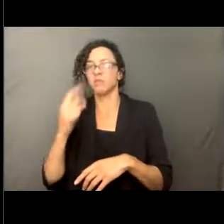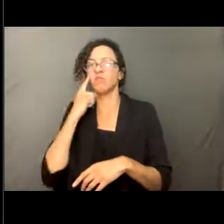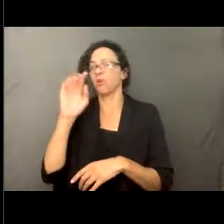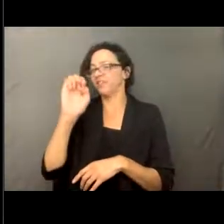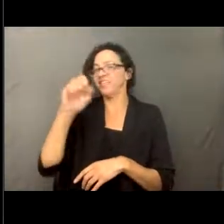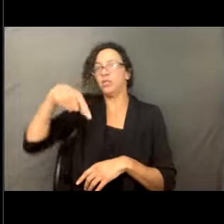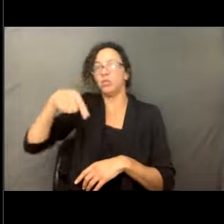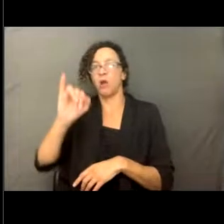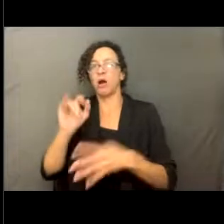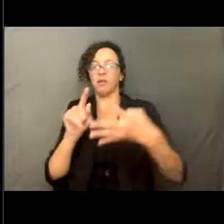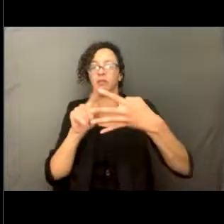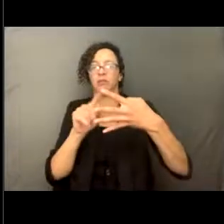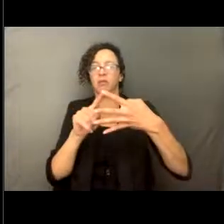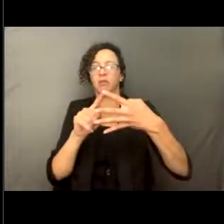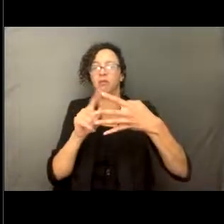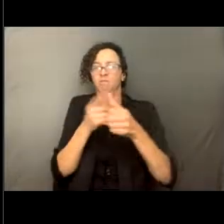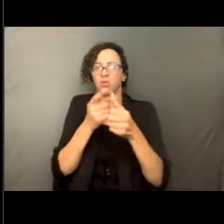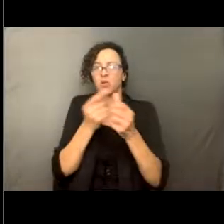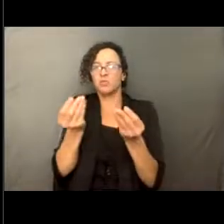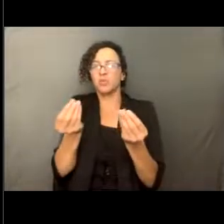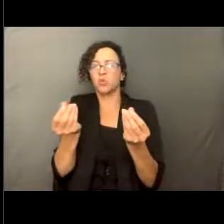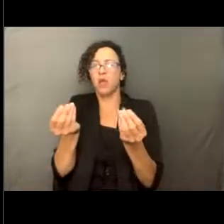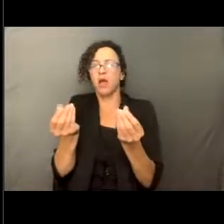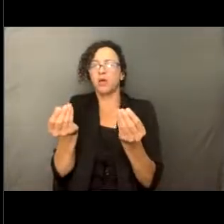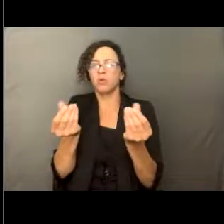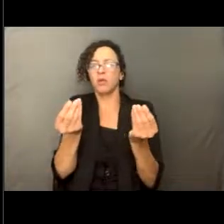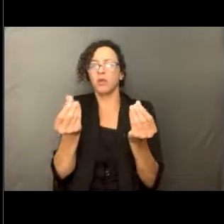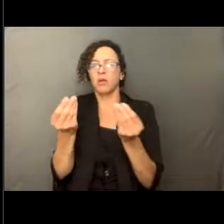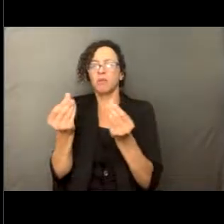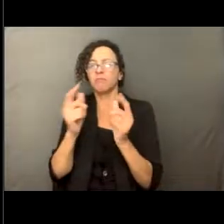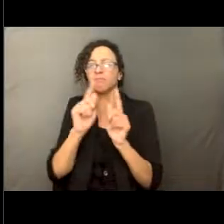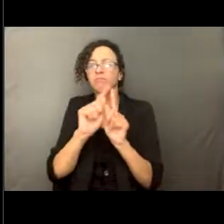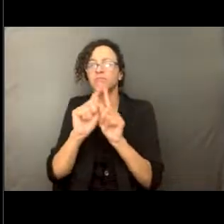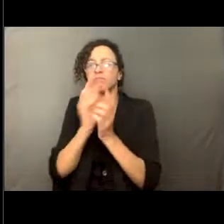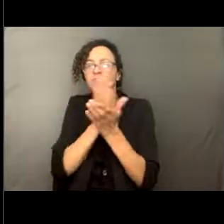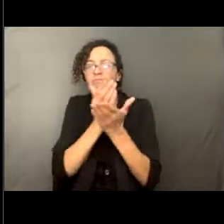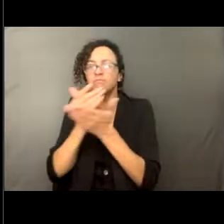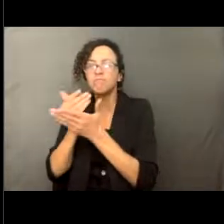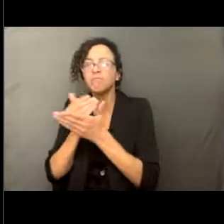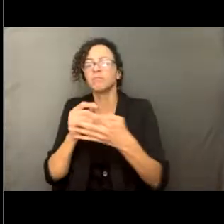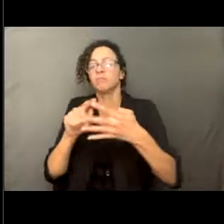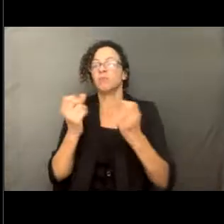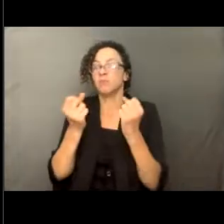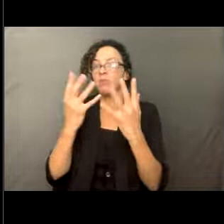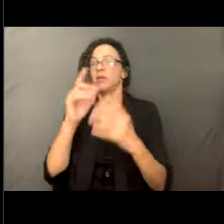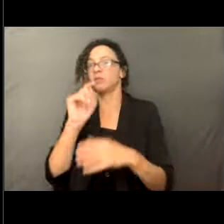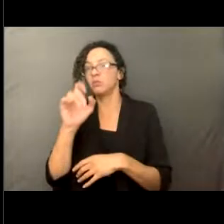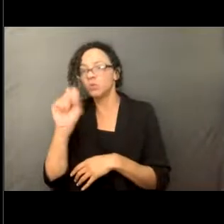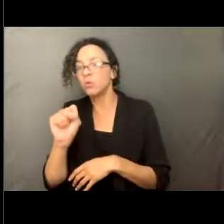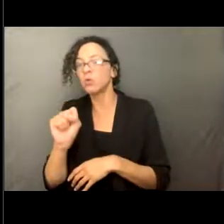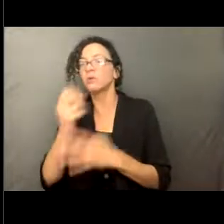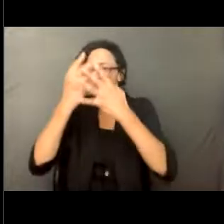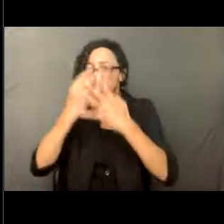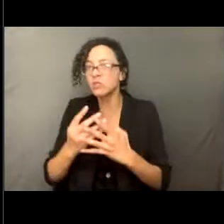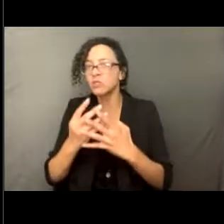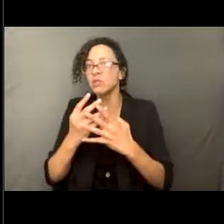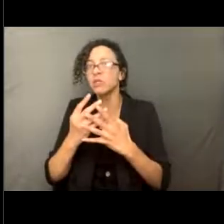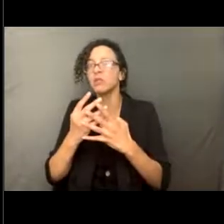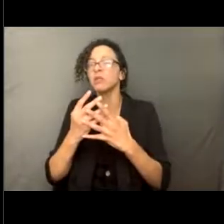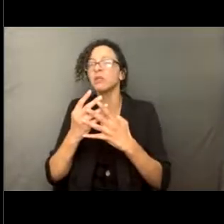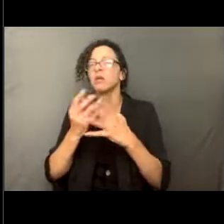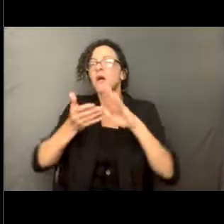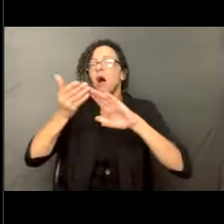So whereas many of the existing screening tools operate at a census tract level, with the Equity Index, we are operating at the